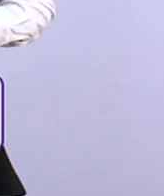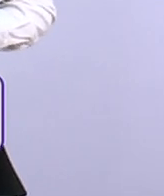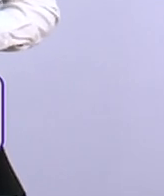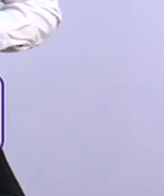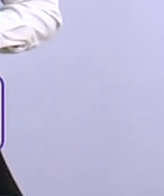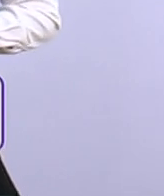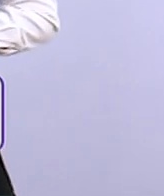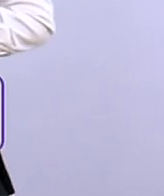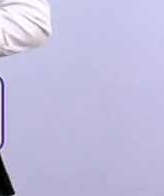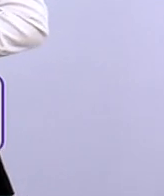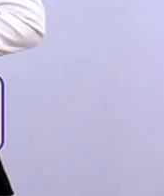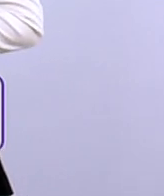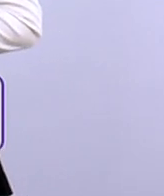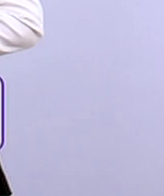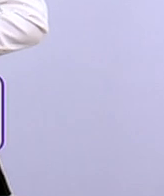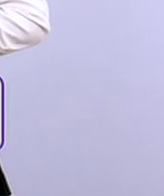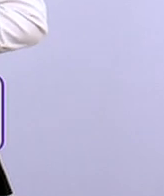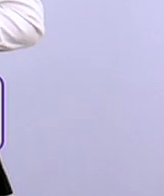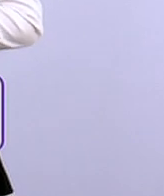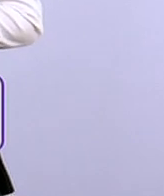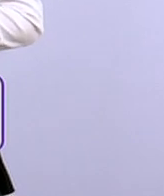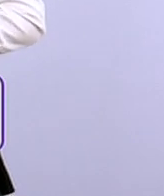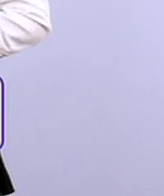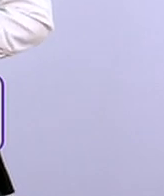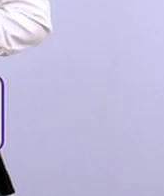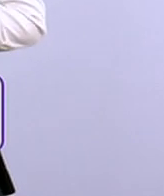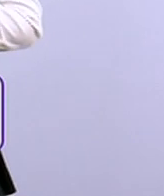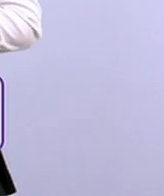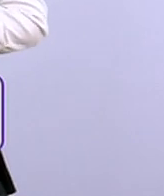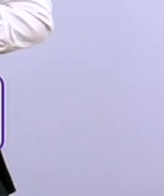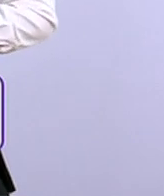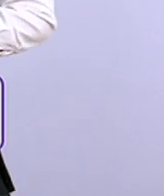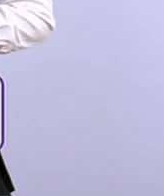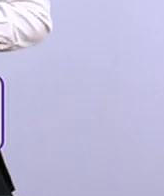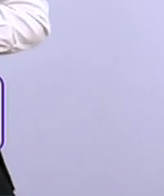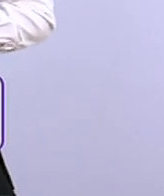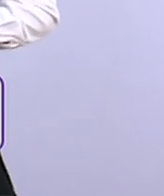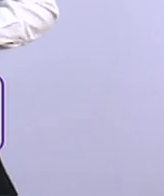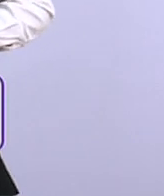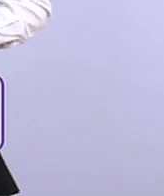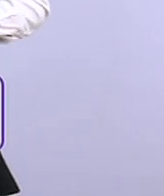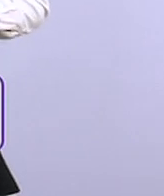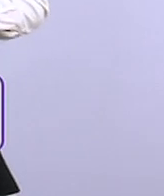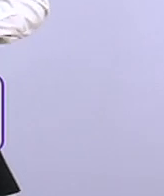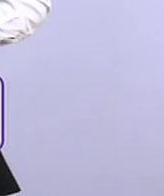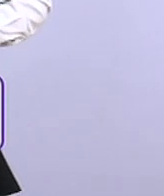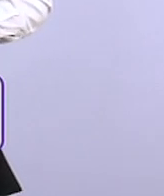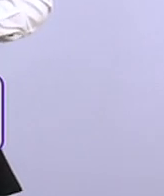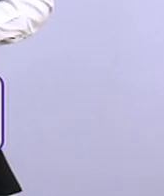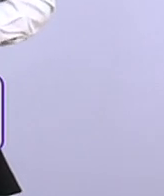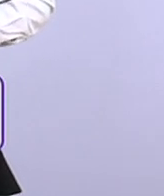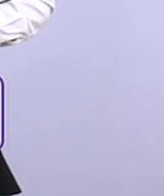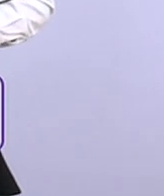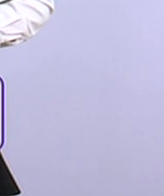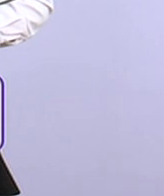The next one, he has got two or four arms and two